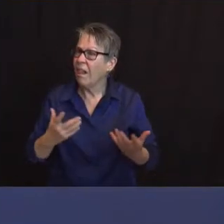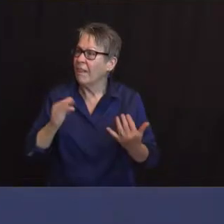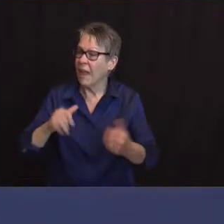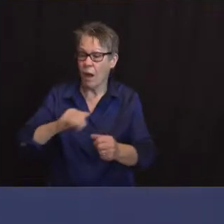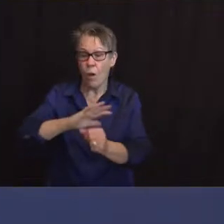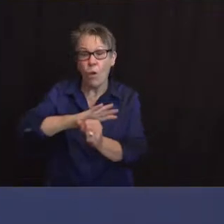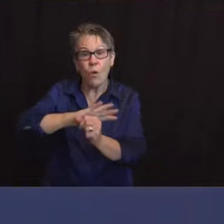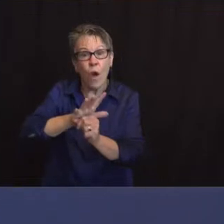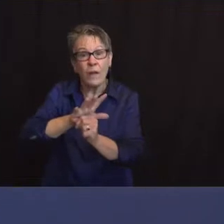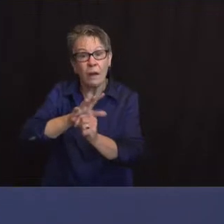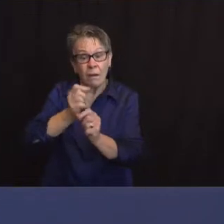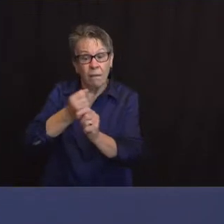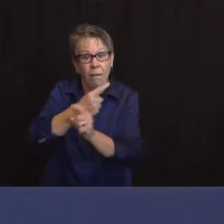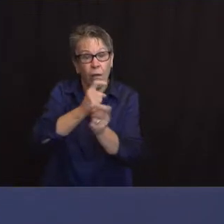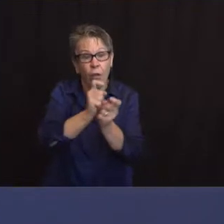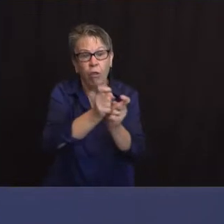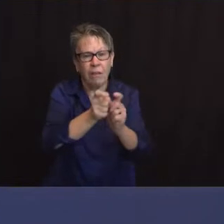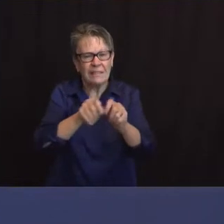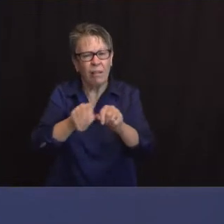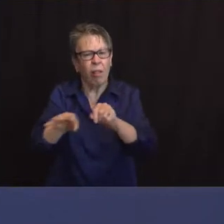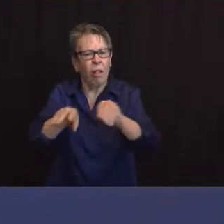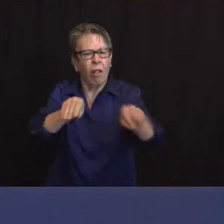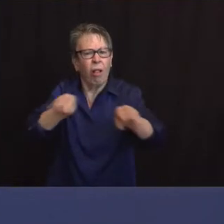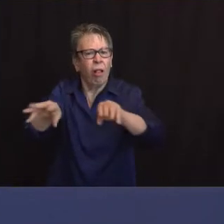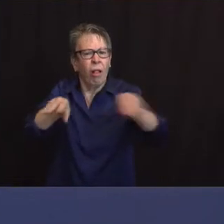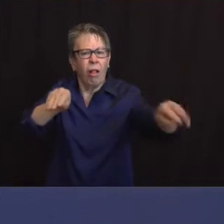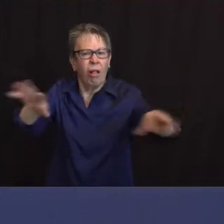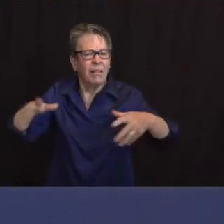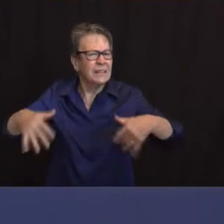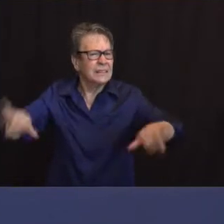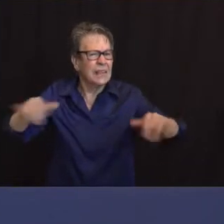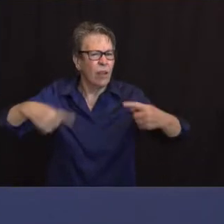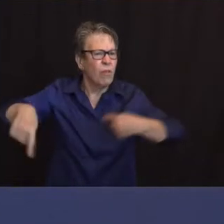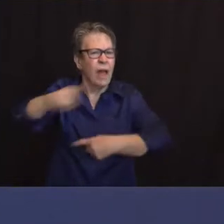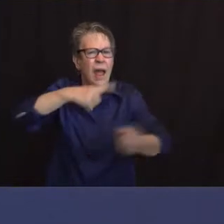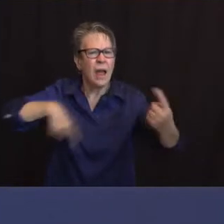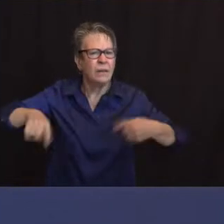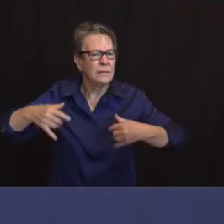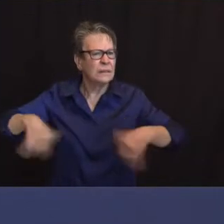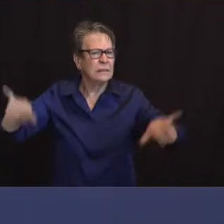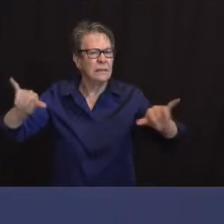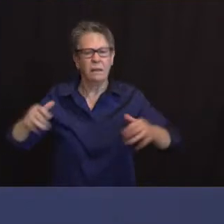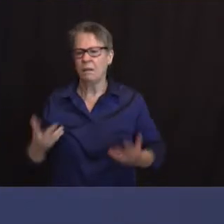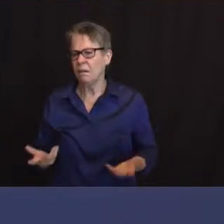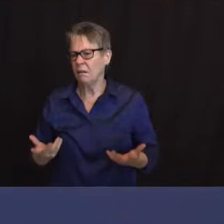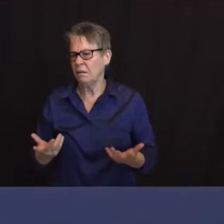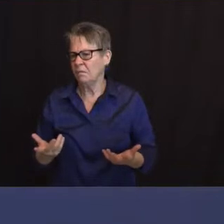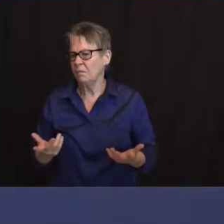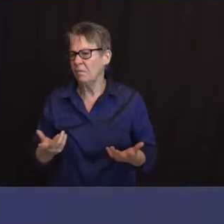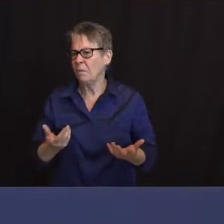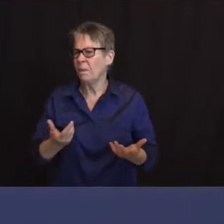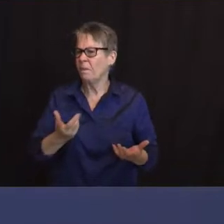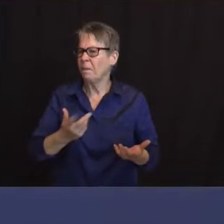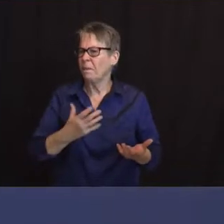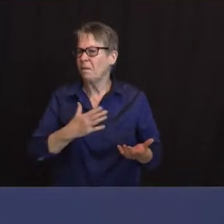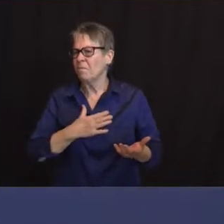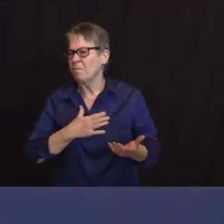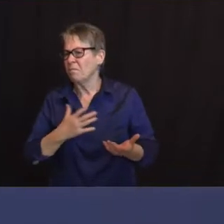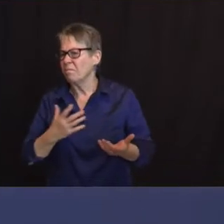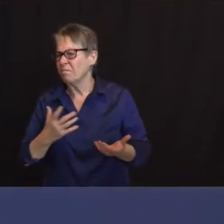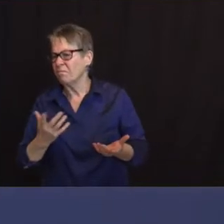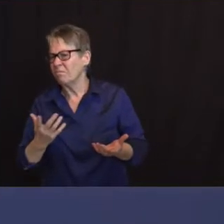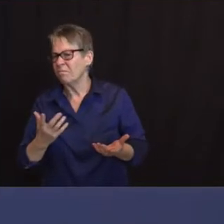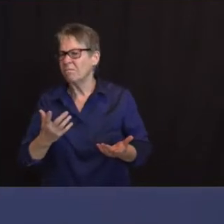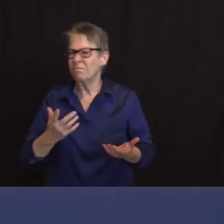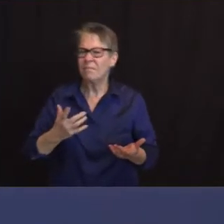impact. I assume we're also going to look to see some of those numbers, positivity rates. You know, if you get back down, I would